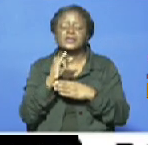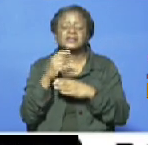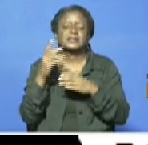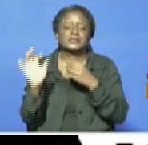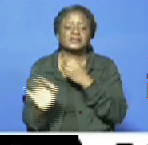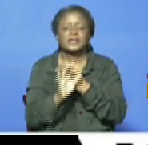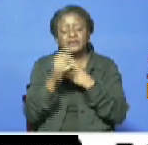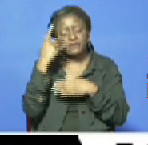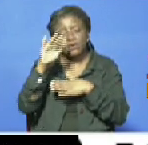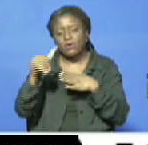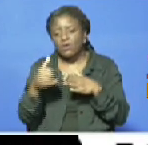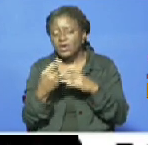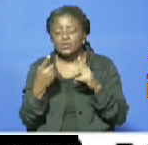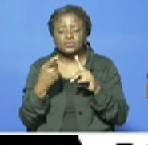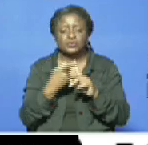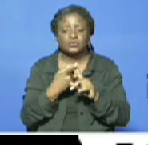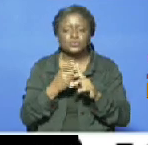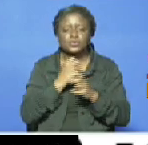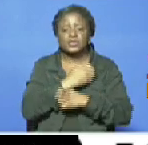all to enjoy.